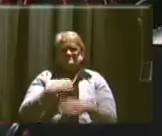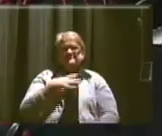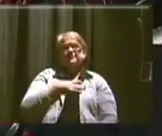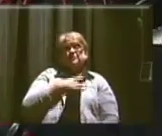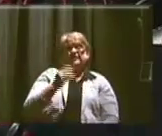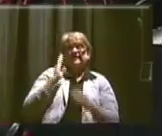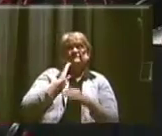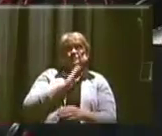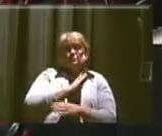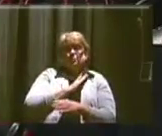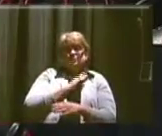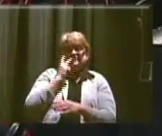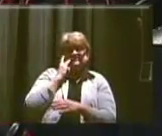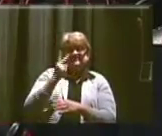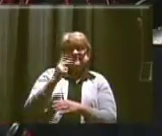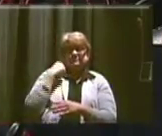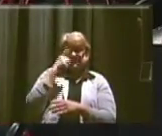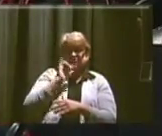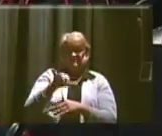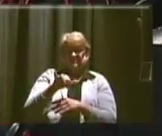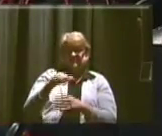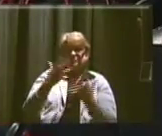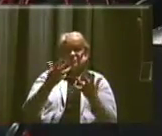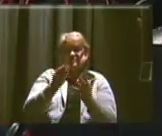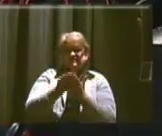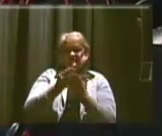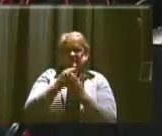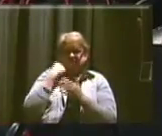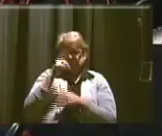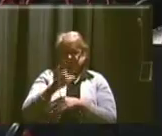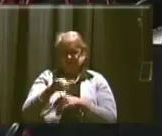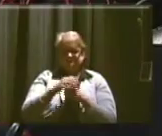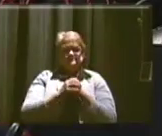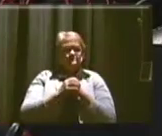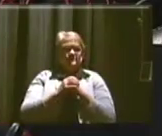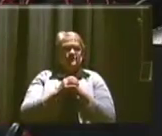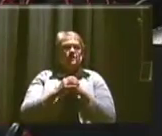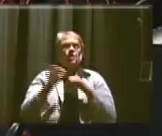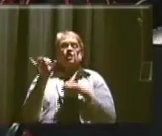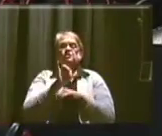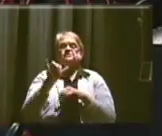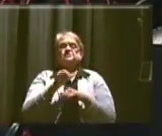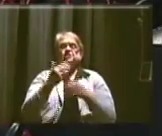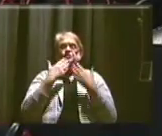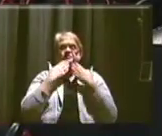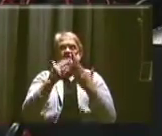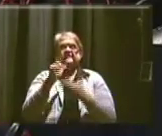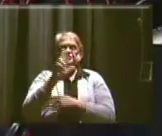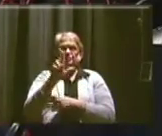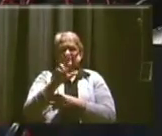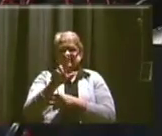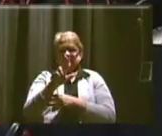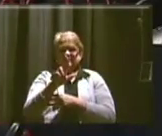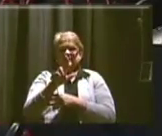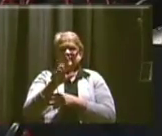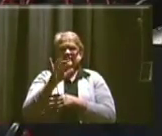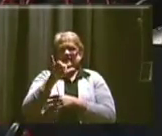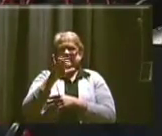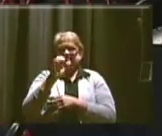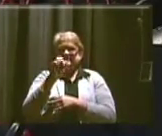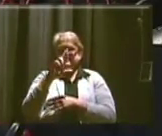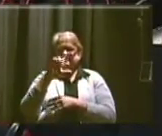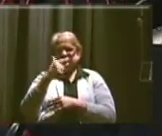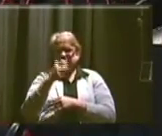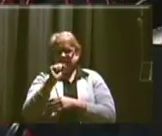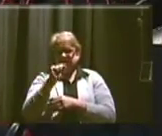to see what that looks like. Also, I'd like to take this opportunity to thank the University of Louisville and the Yearlings Club for the